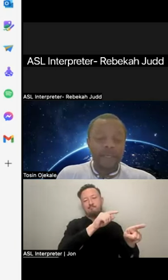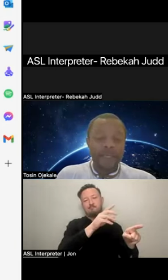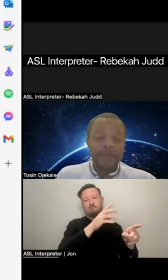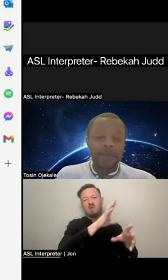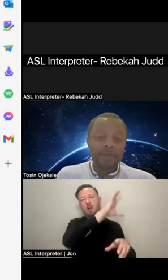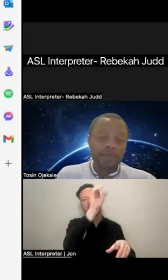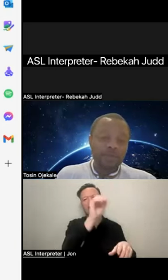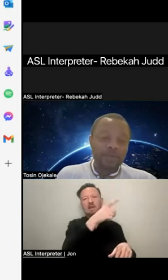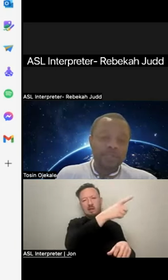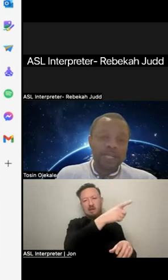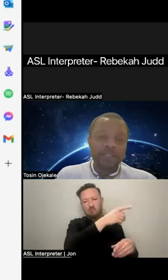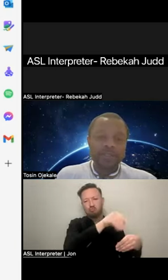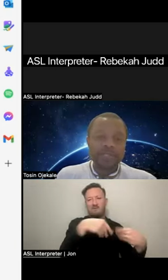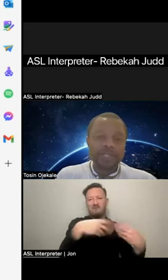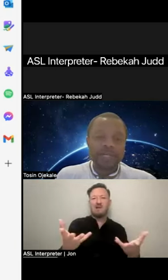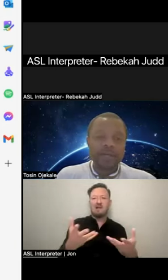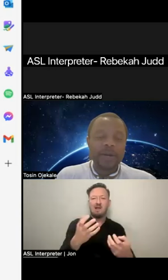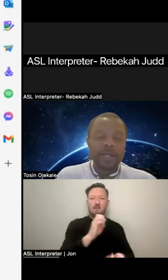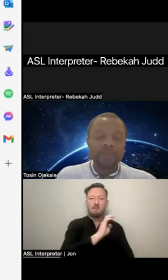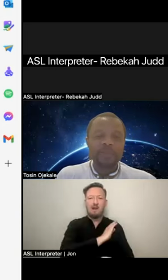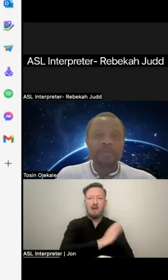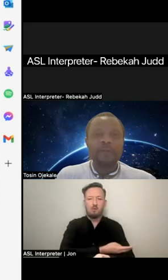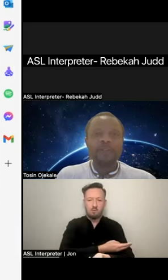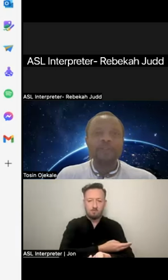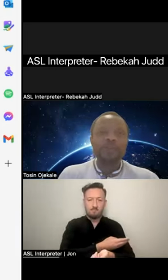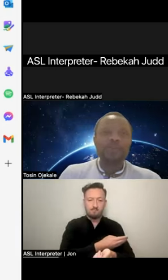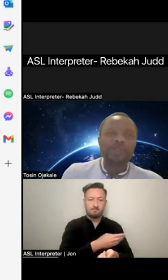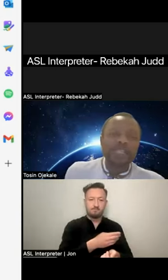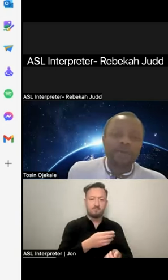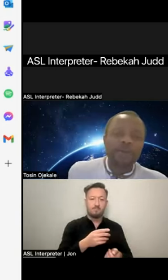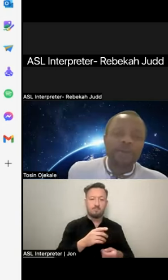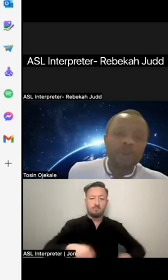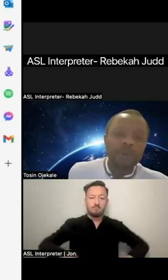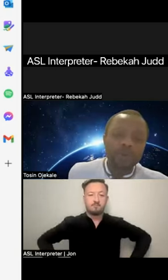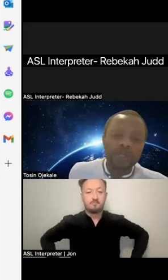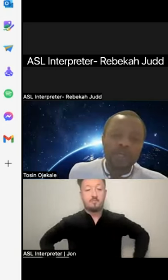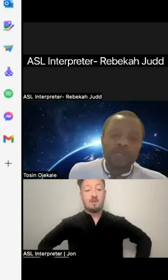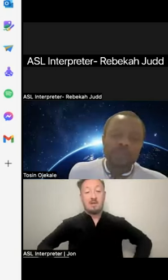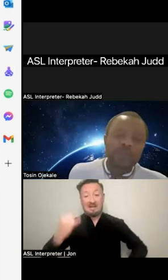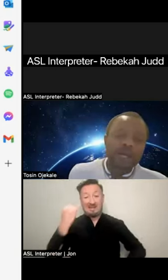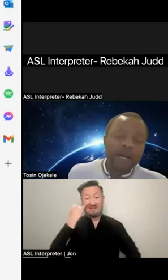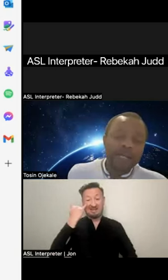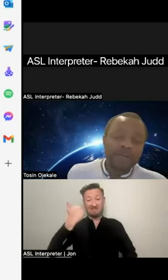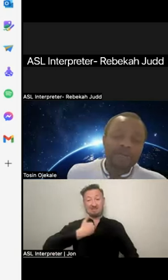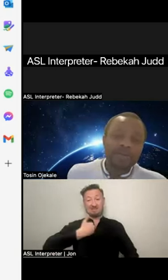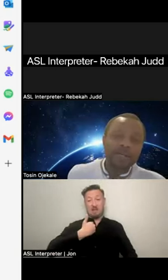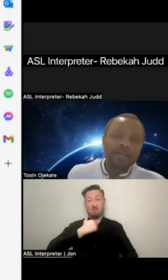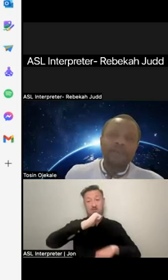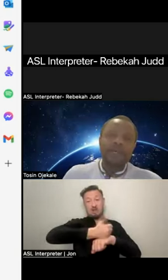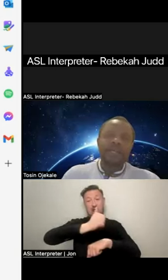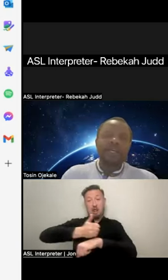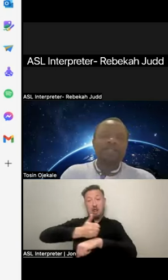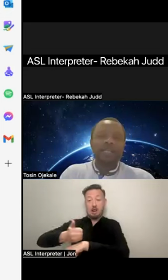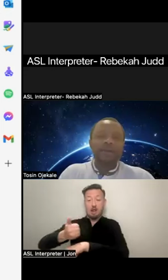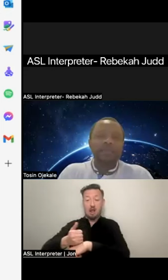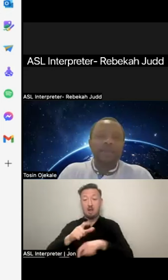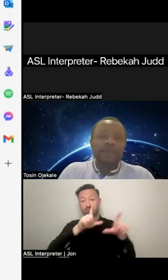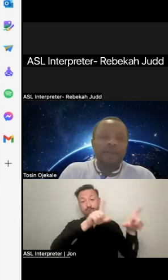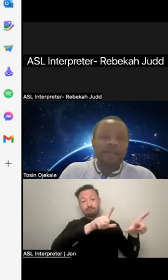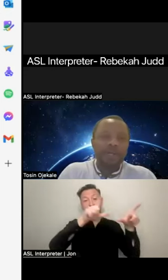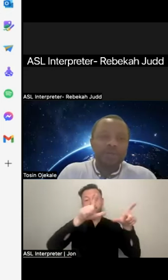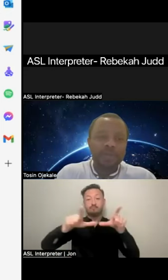provider, those that are using panels. But for you to set up your own solar panel for energy, that